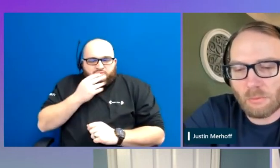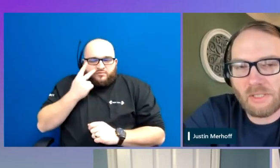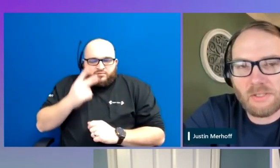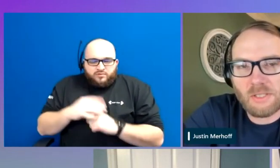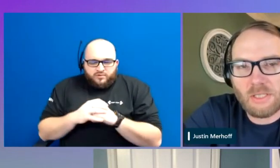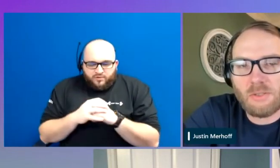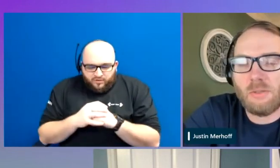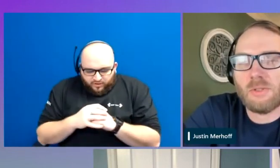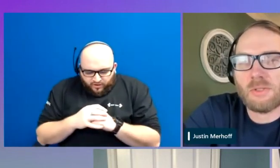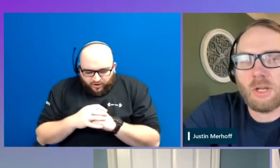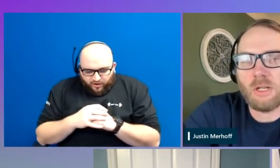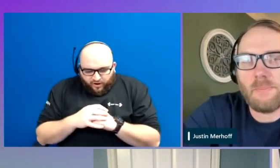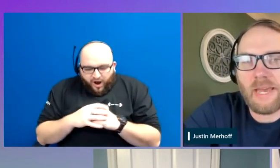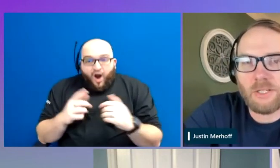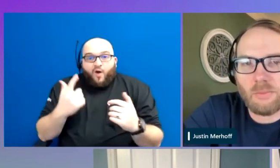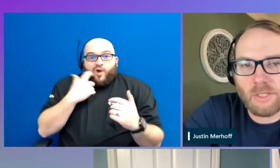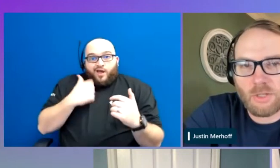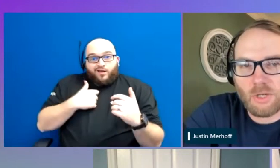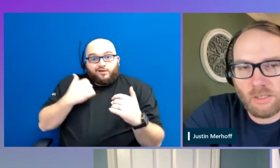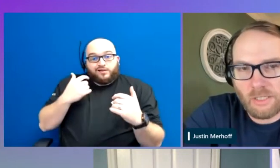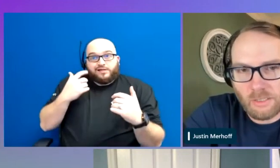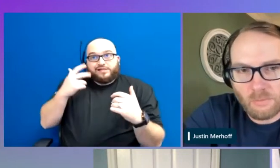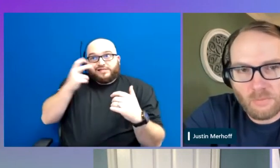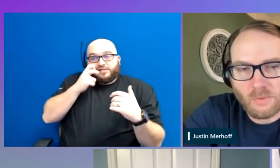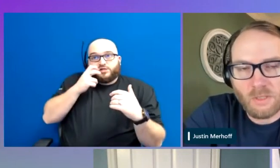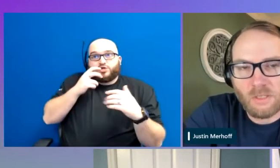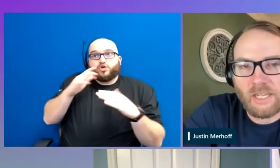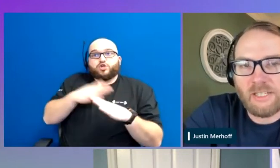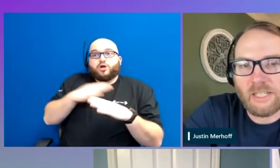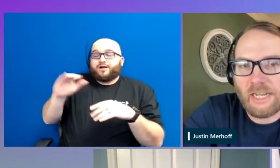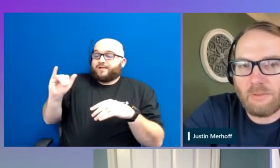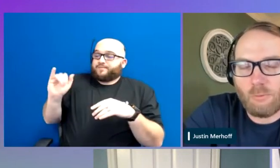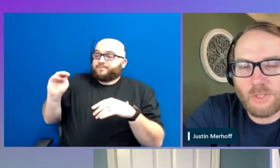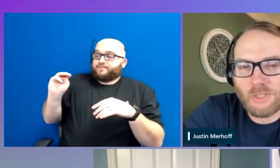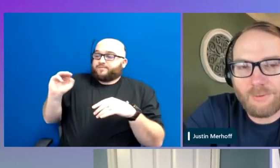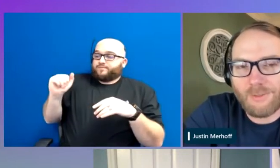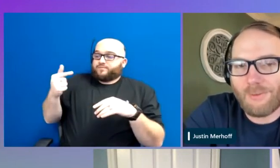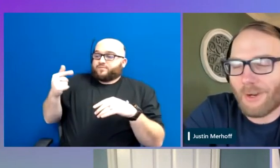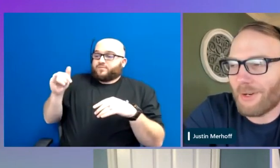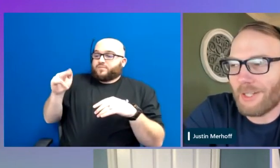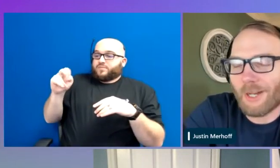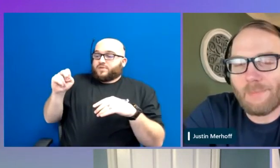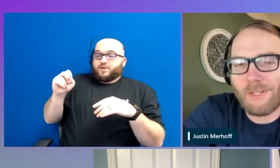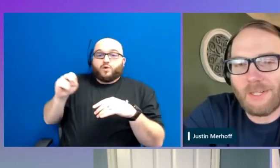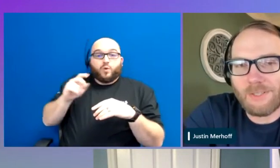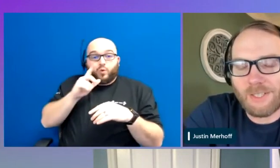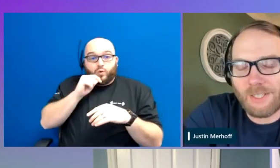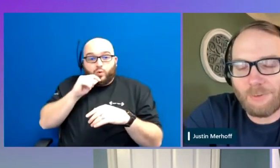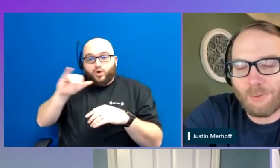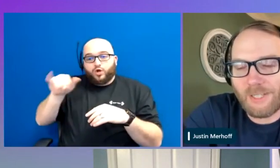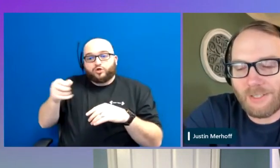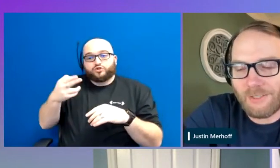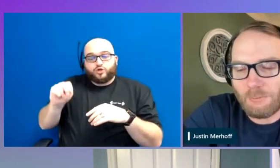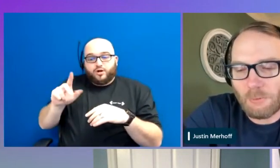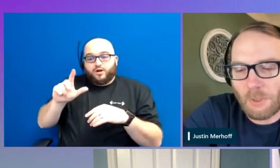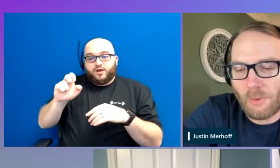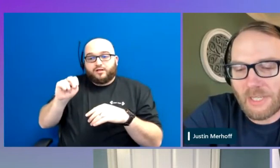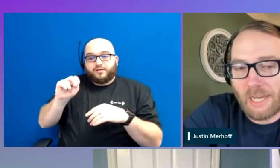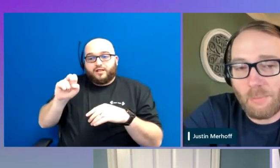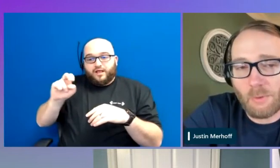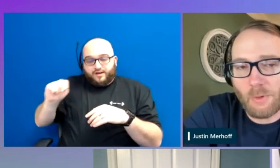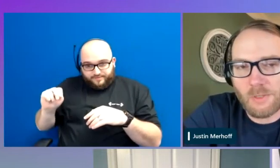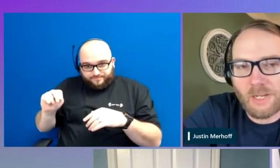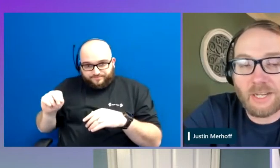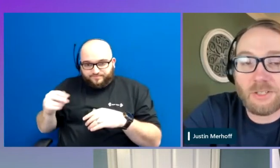recently re-listening to the song Imagine by John Lennon, and I wish I would have already copied what